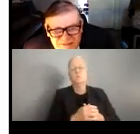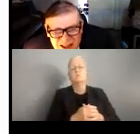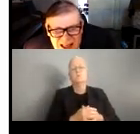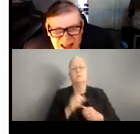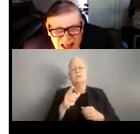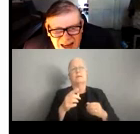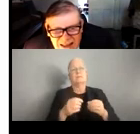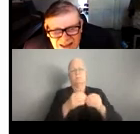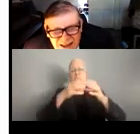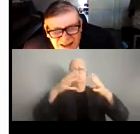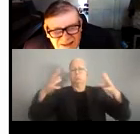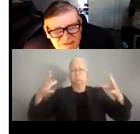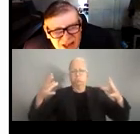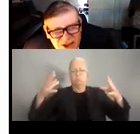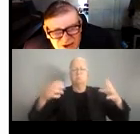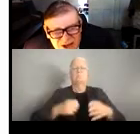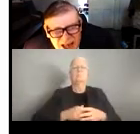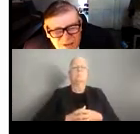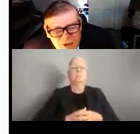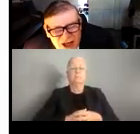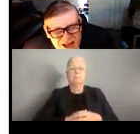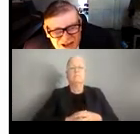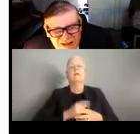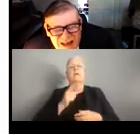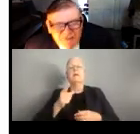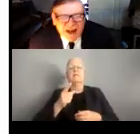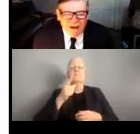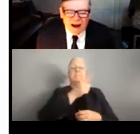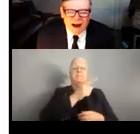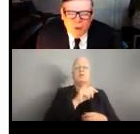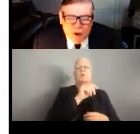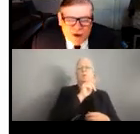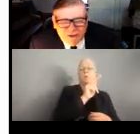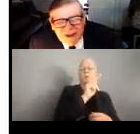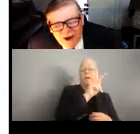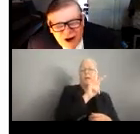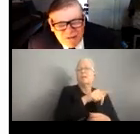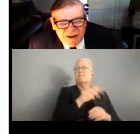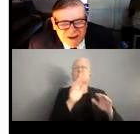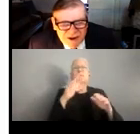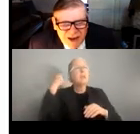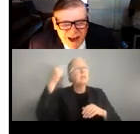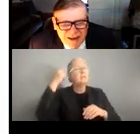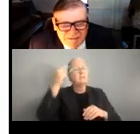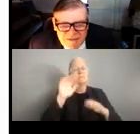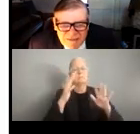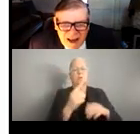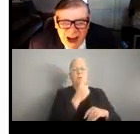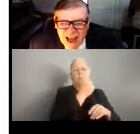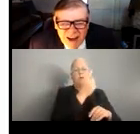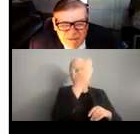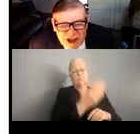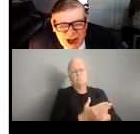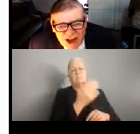size. And then the UK, with London having about 1/4 of the economy of the UK,